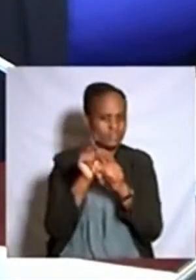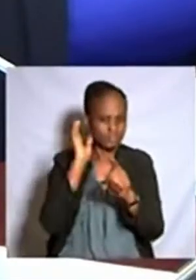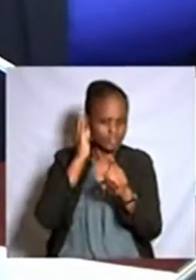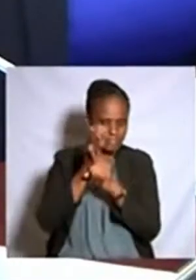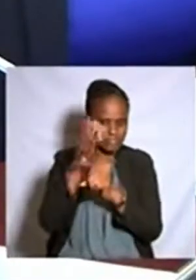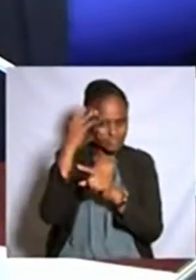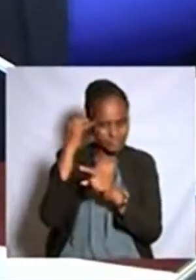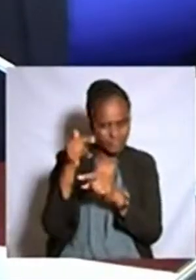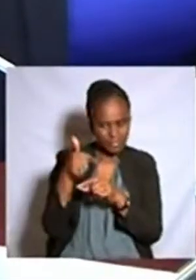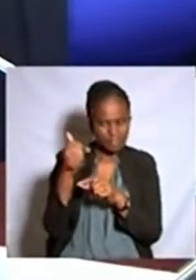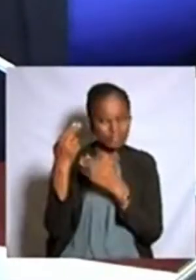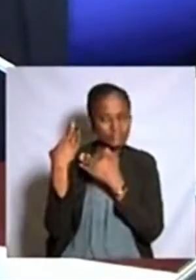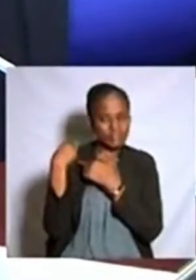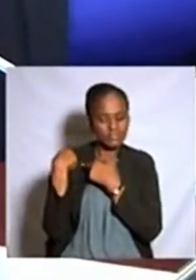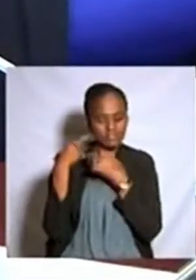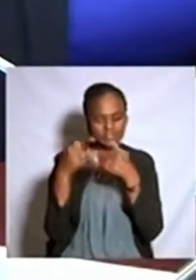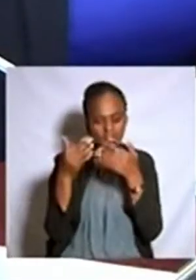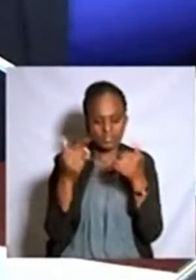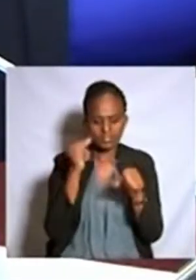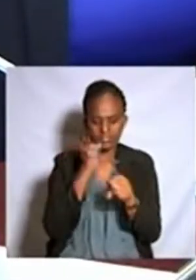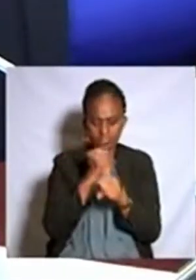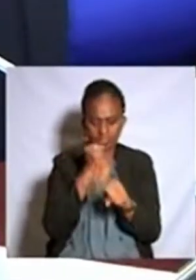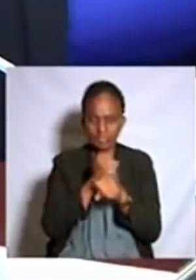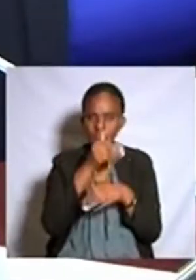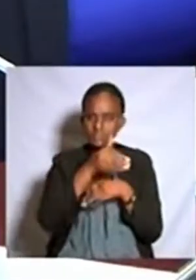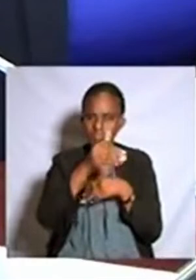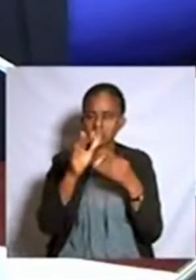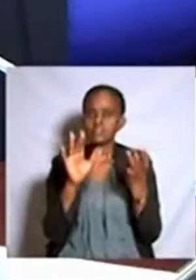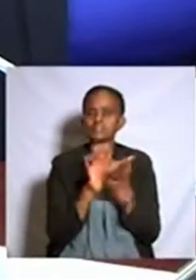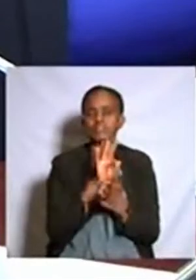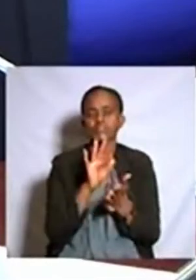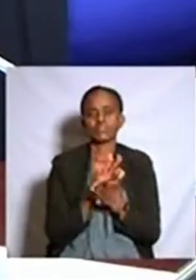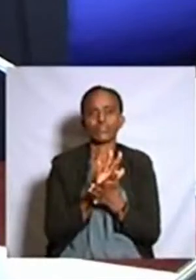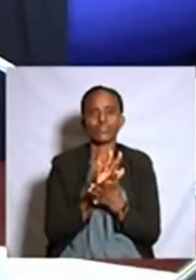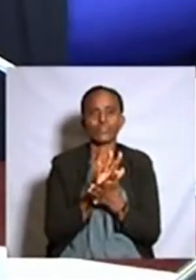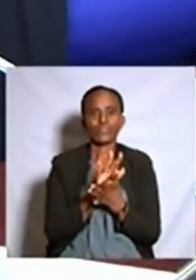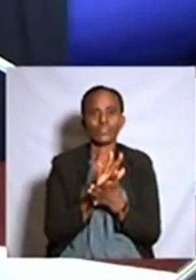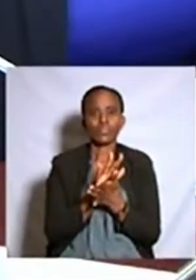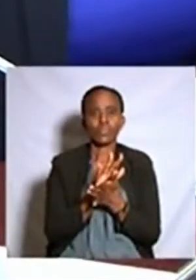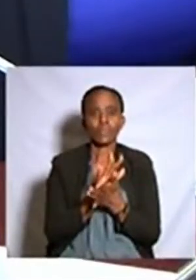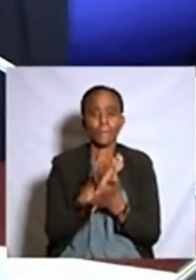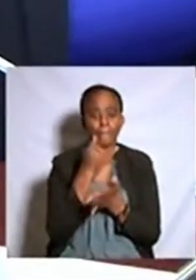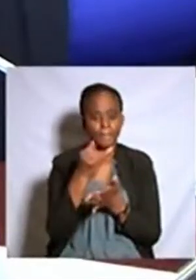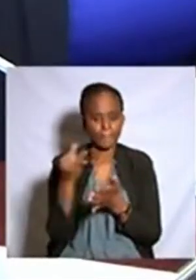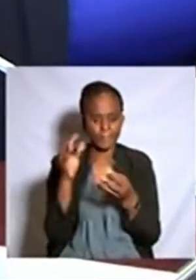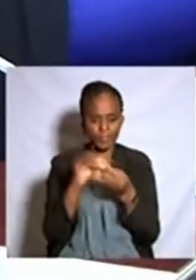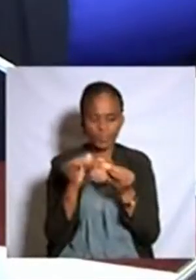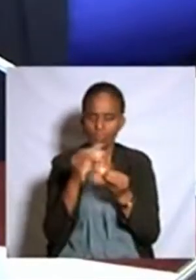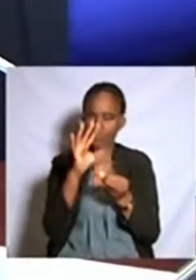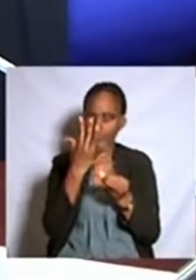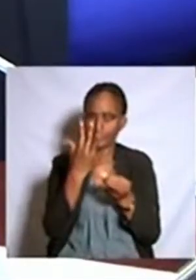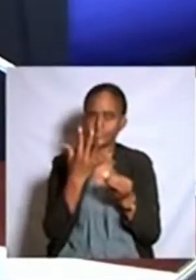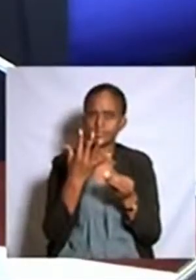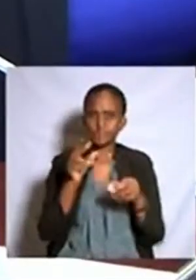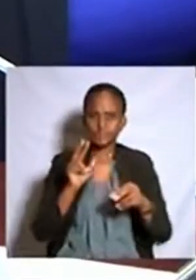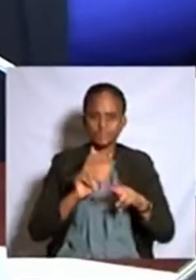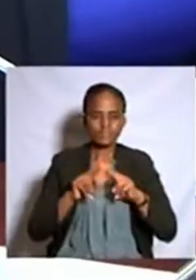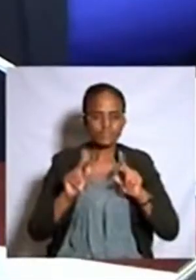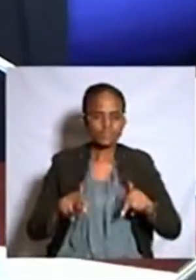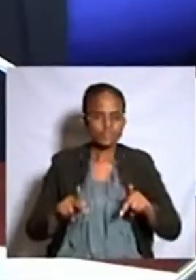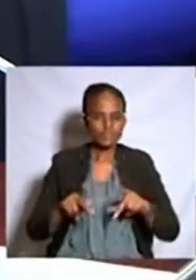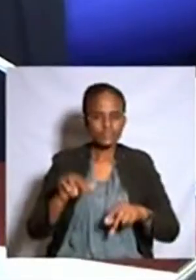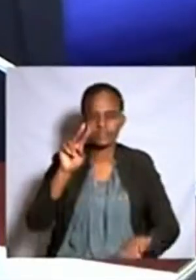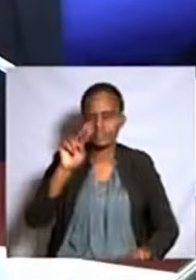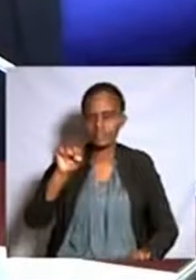was tasked to work on the registration of the document. Item 5, Chair, is Eunice Ngoma.